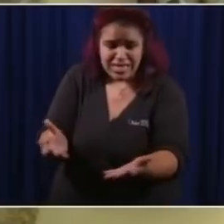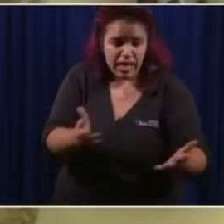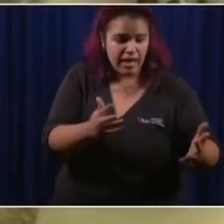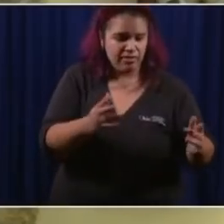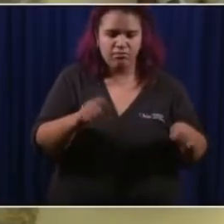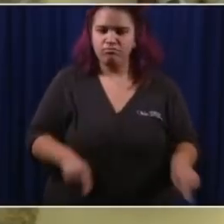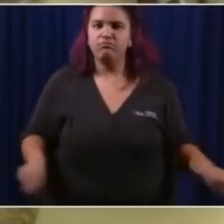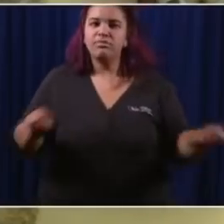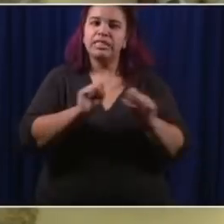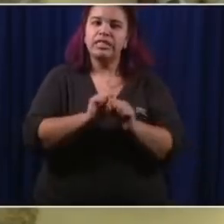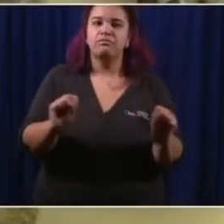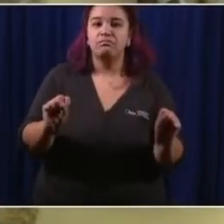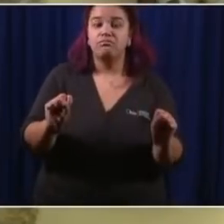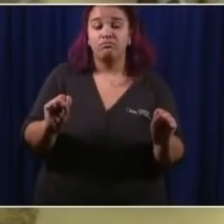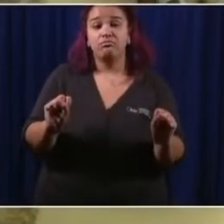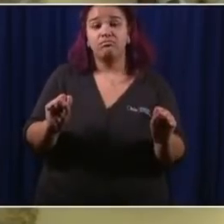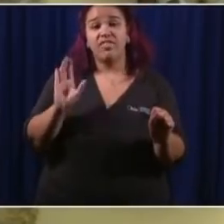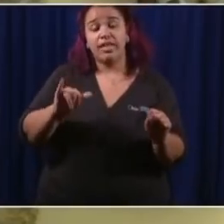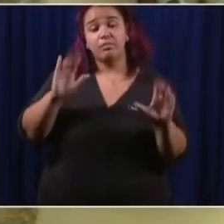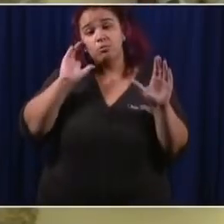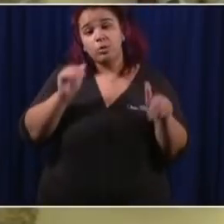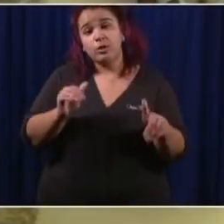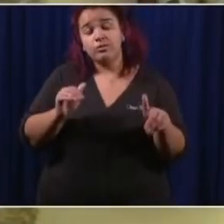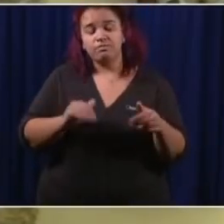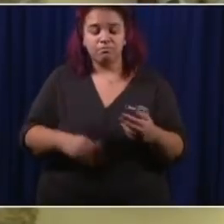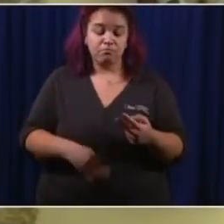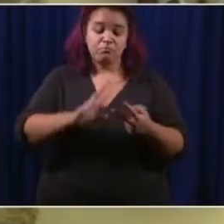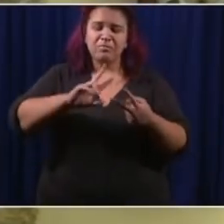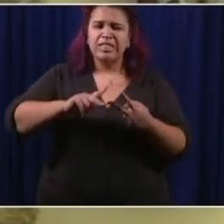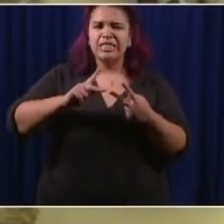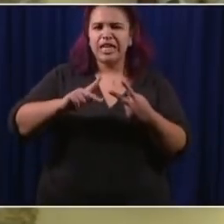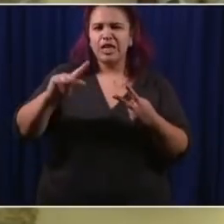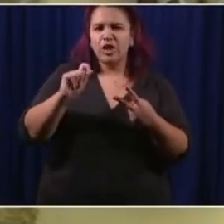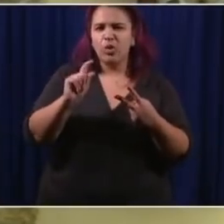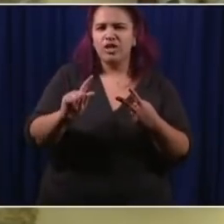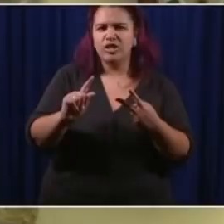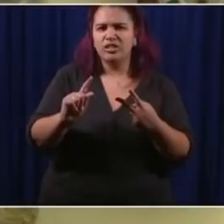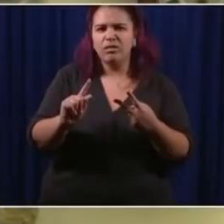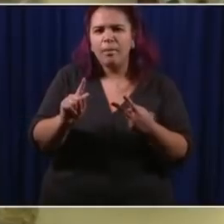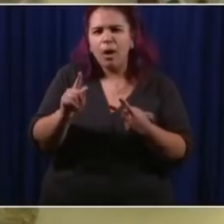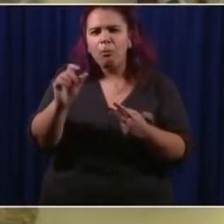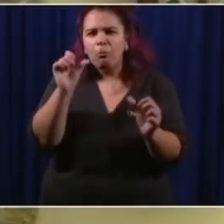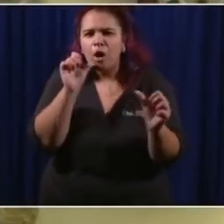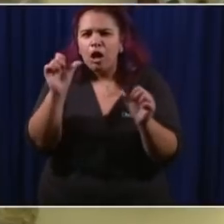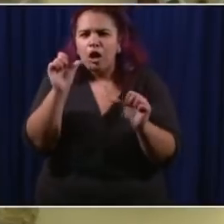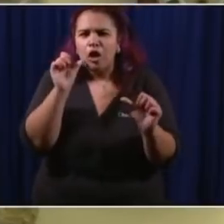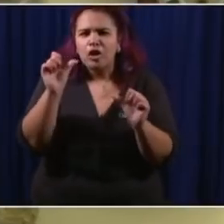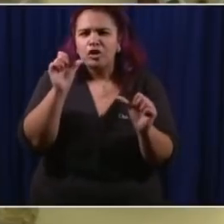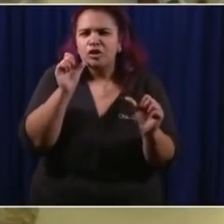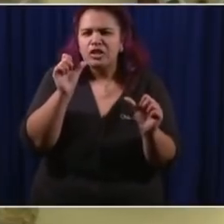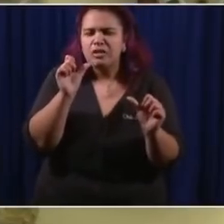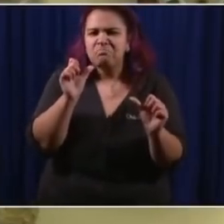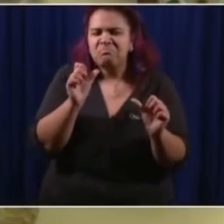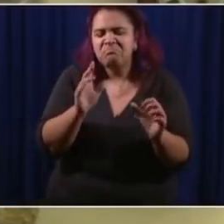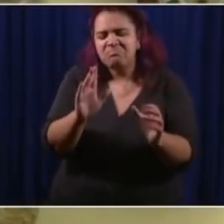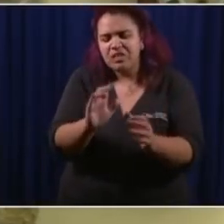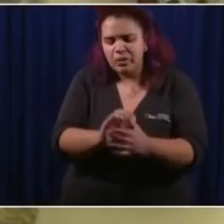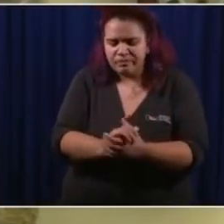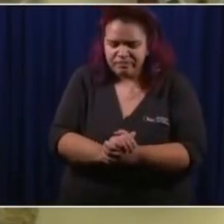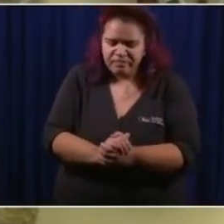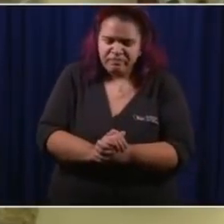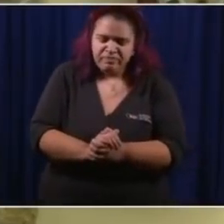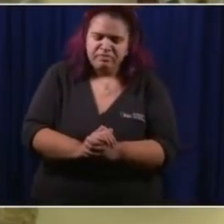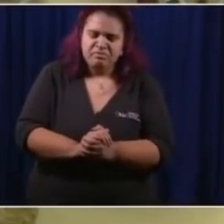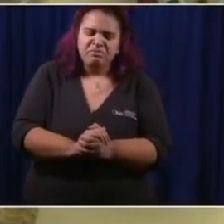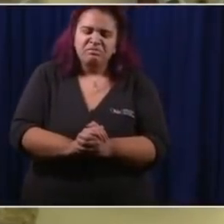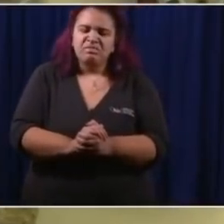what I'm going to do. Second question in regard to the bars, Kevin, it's a work in progress. I